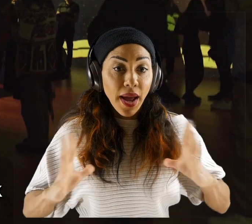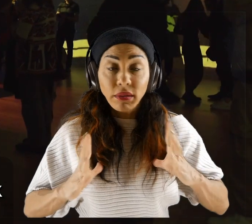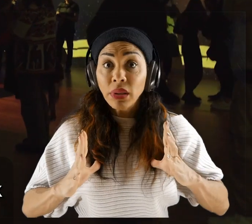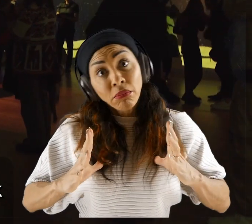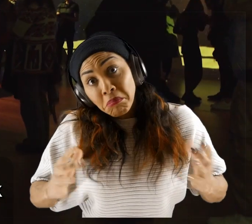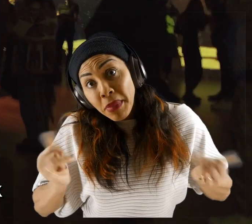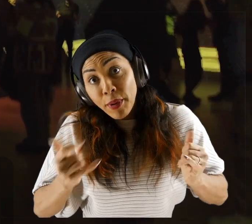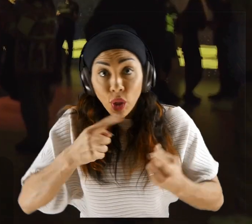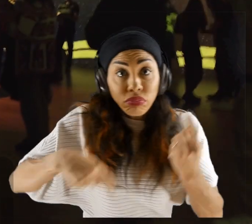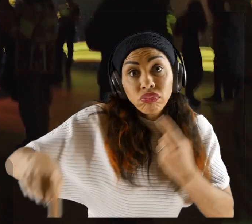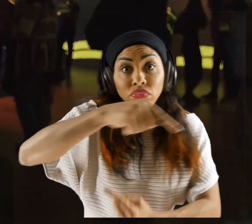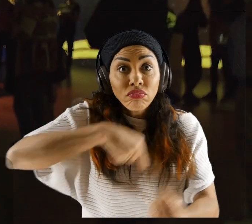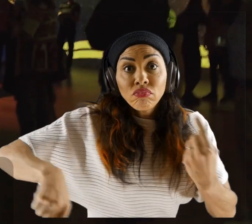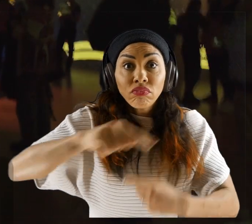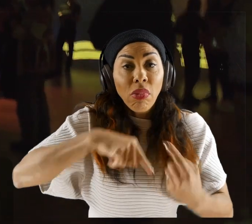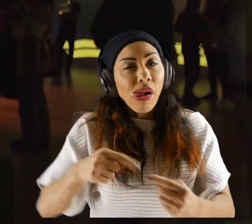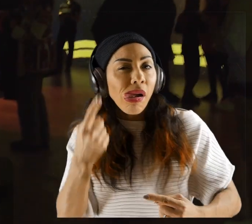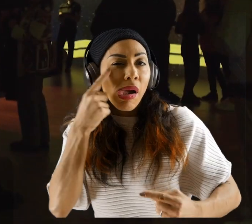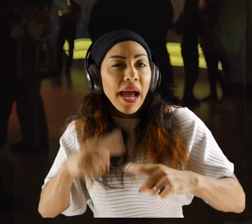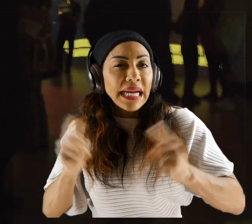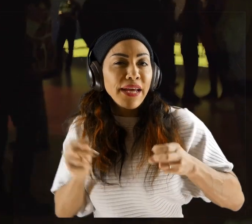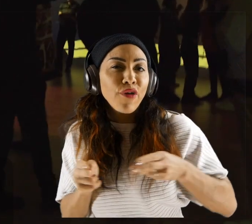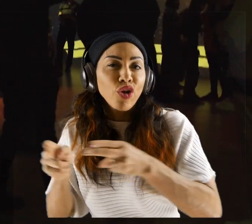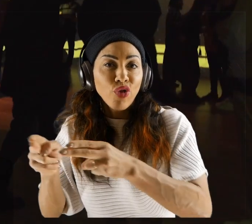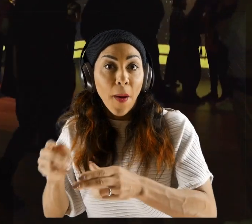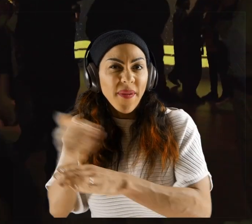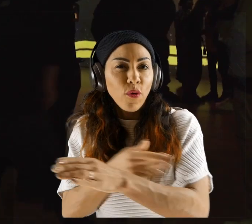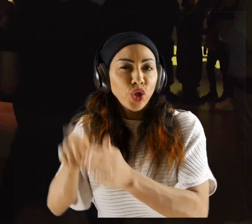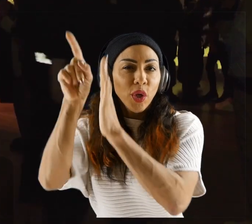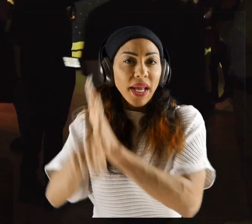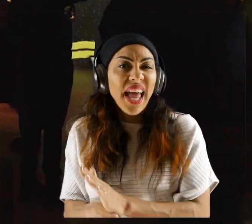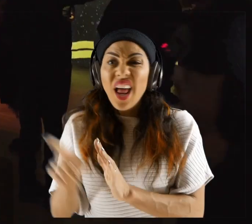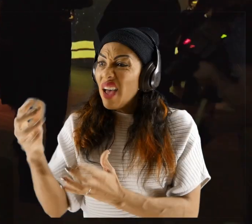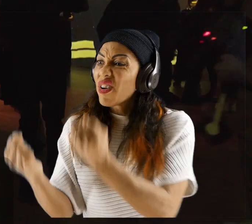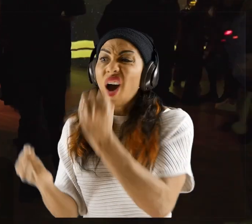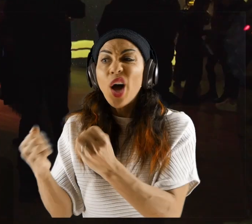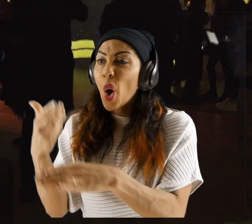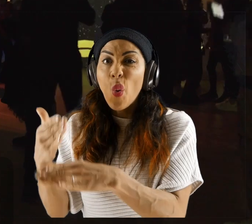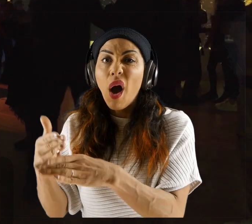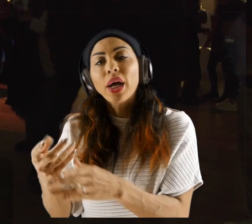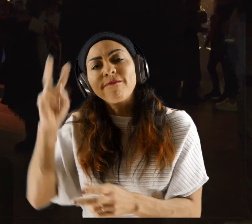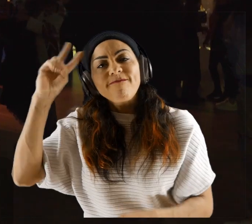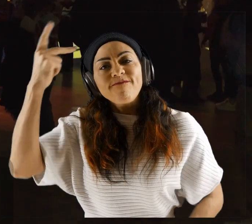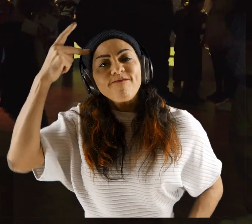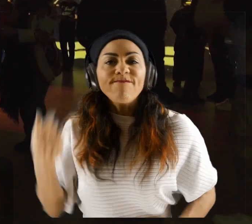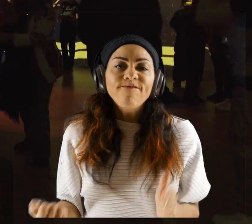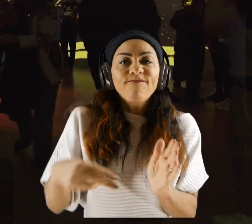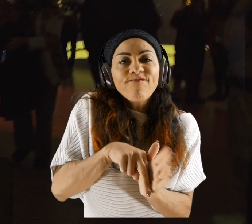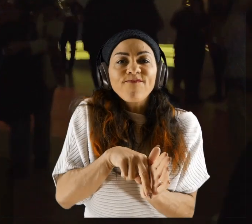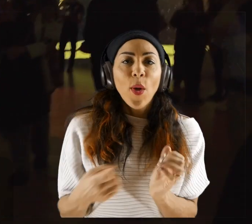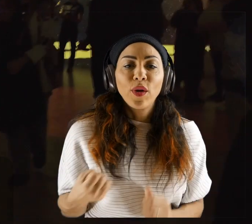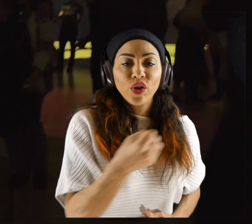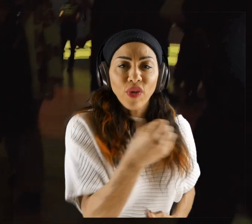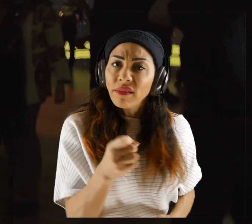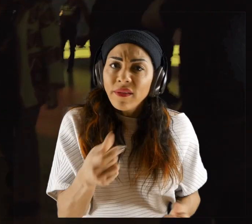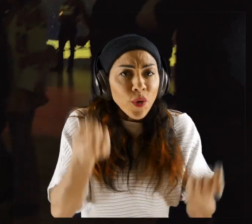importance of taking a break. If you end up going in circles, try a new route before it's too late. And if getting to your destination by car ain't working, consider taking a train. If